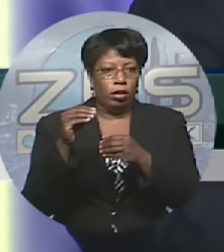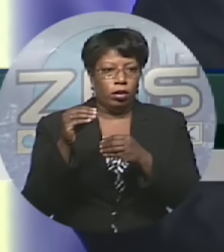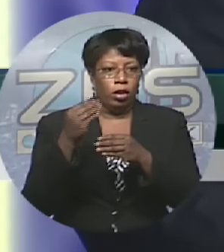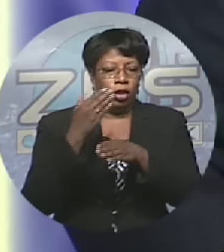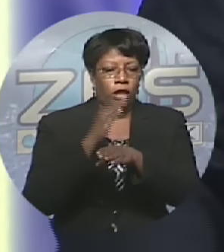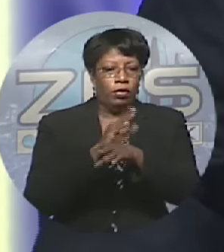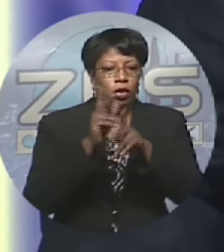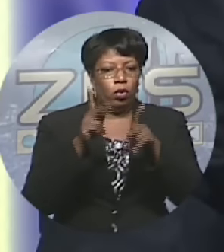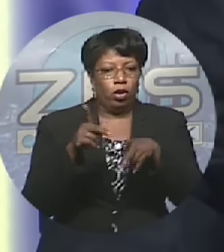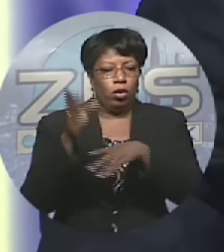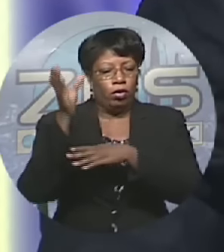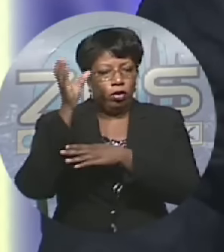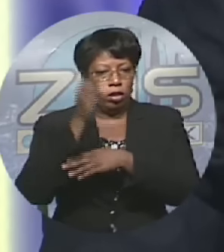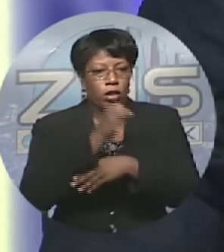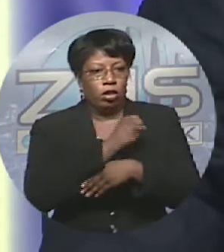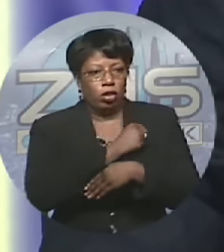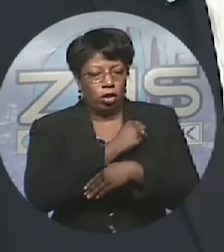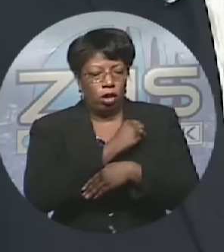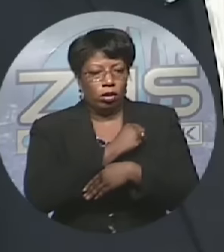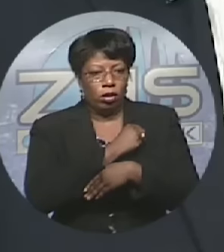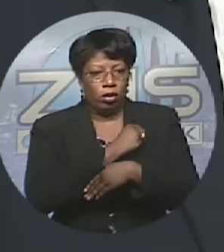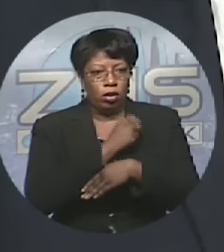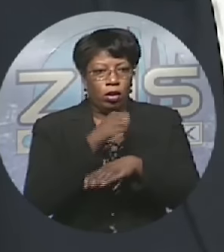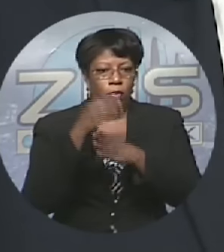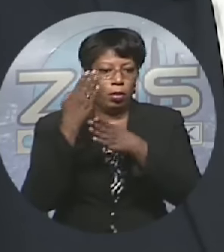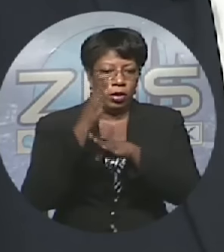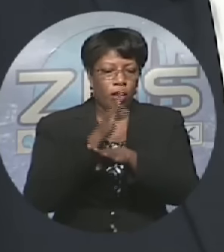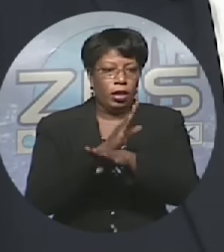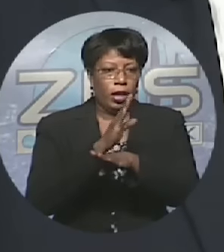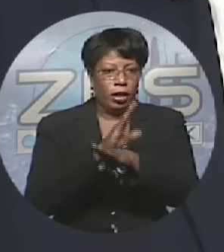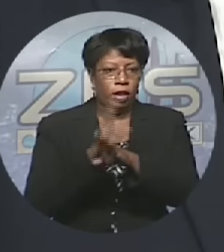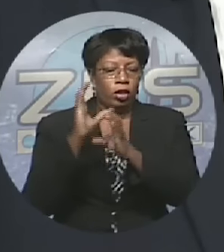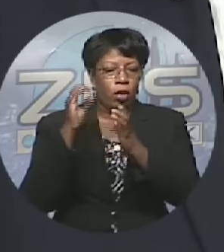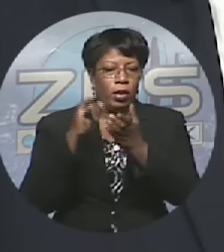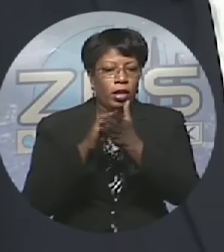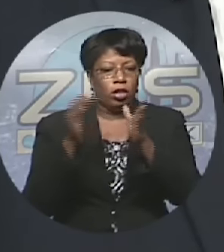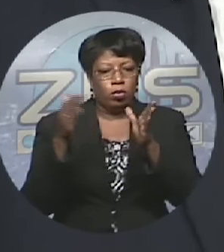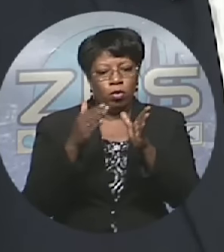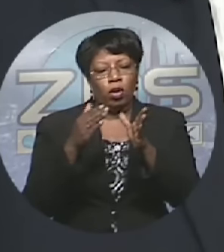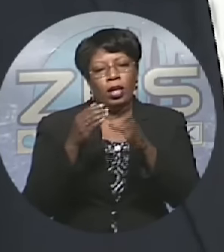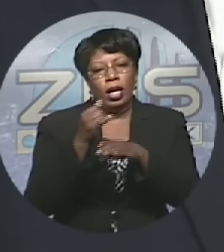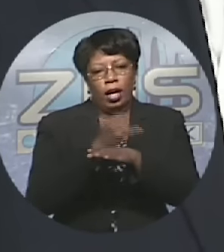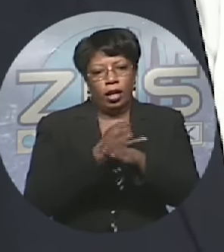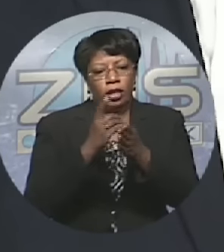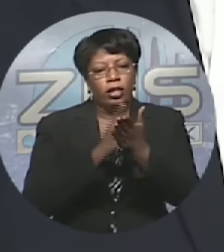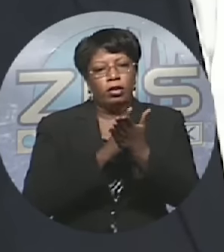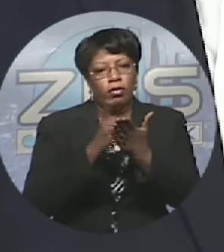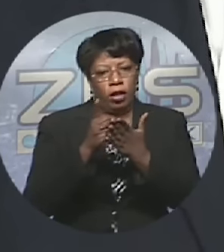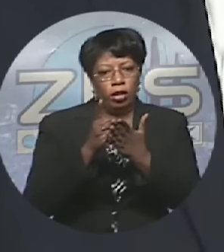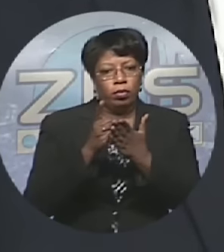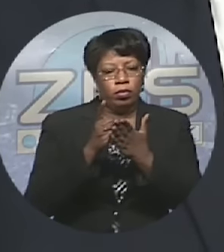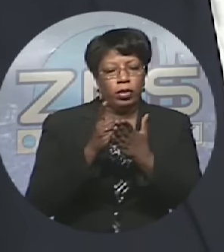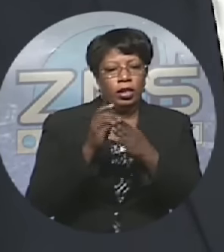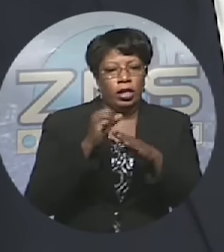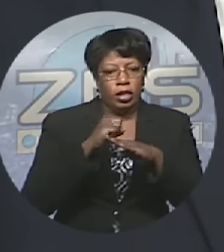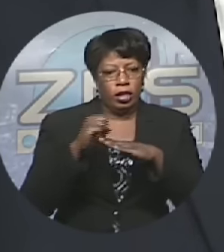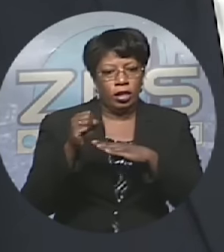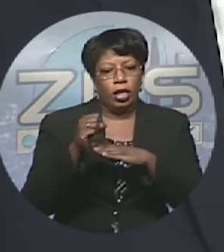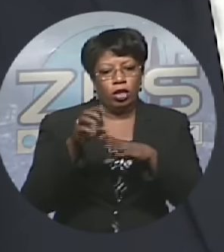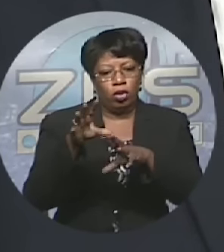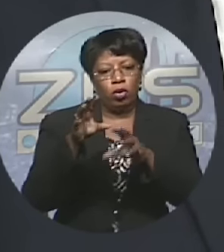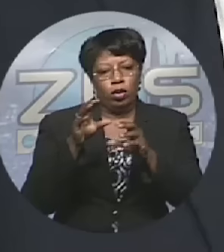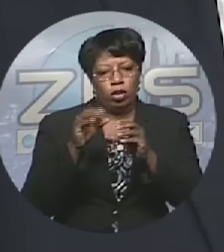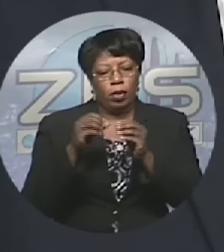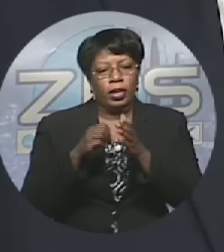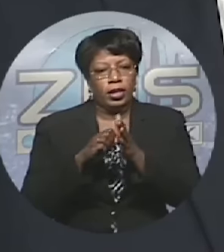I'm Chris Saunders. Thank you so much for joining us here on The Bahamas Tonight. It's common for small island developing states such as the Bahamas to adopt models from other